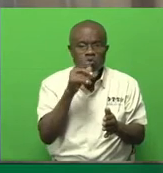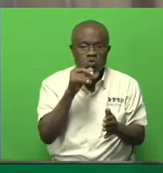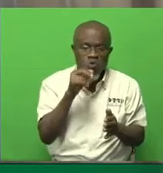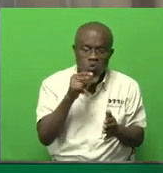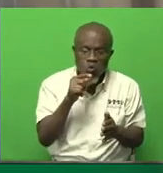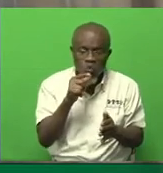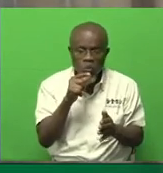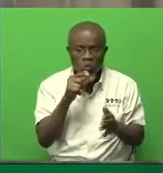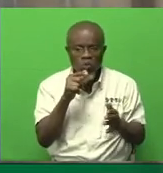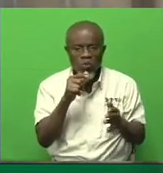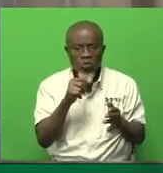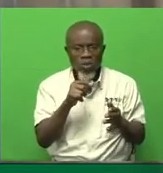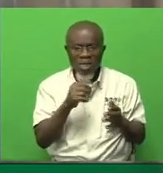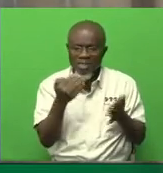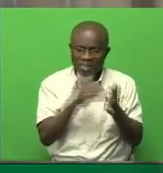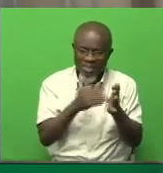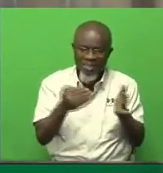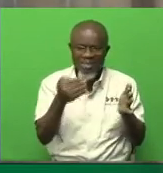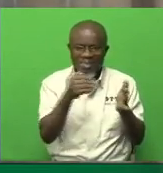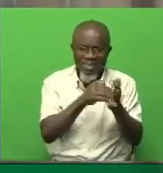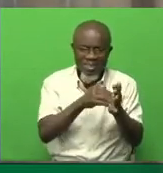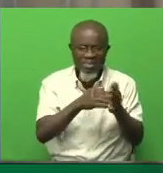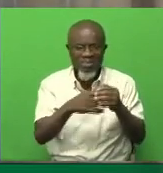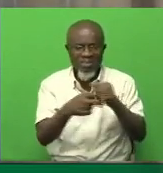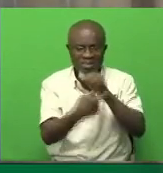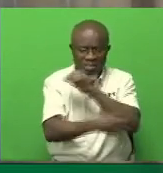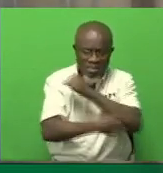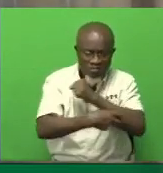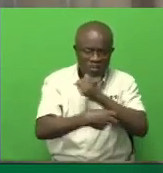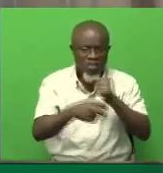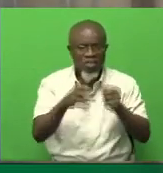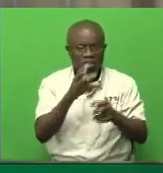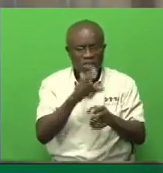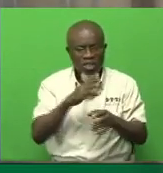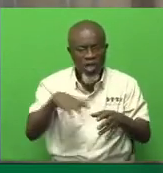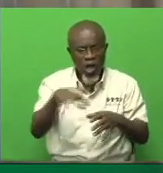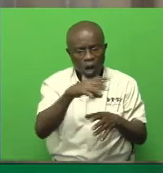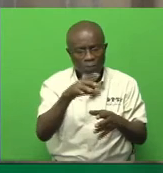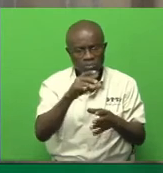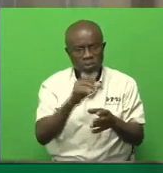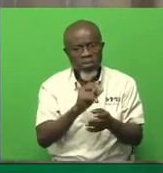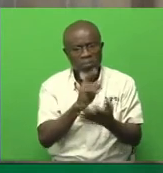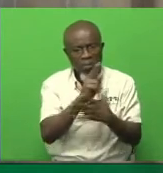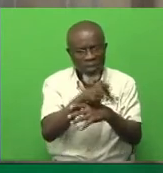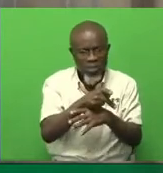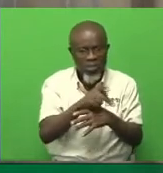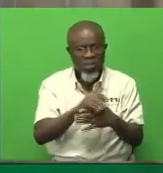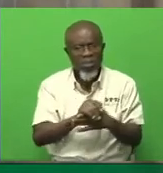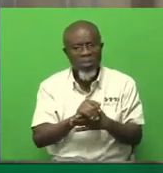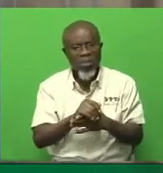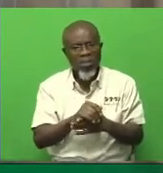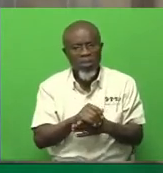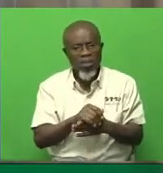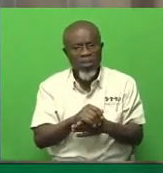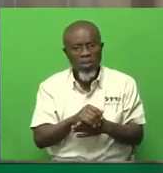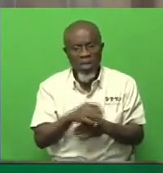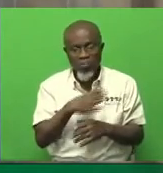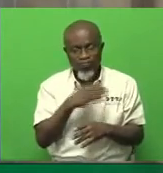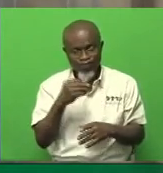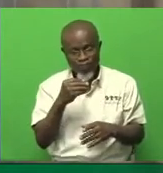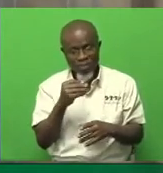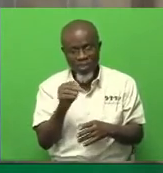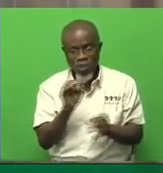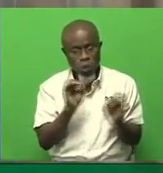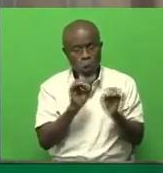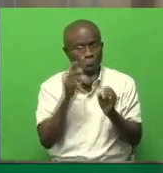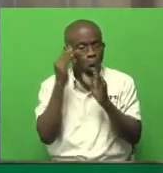to be regular victims of Pride Alaska and flooding and there's nothing in the development program to give them any hope that this government is going to take